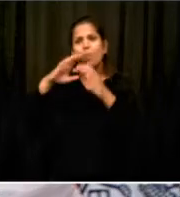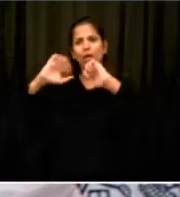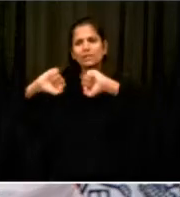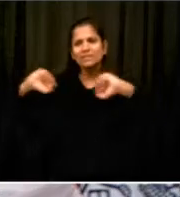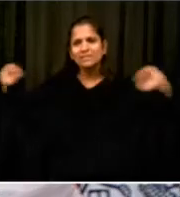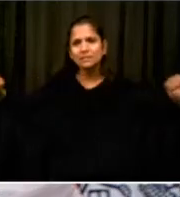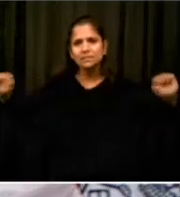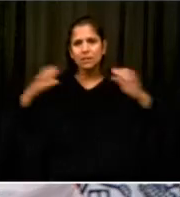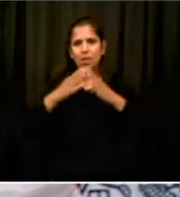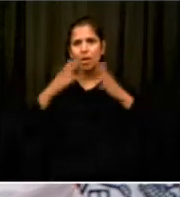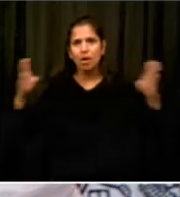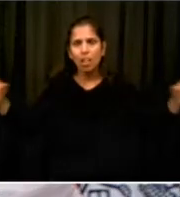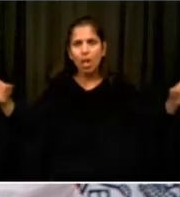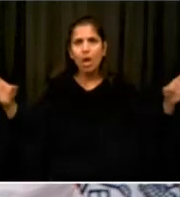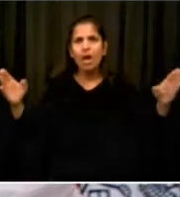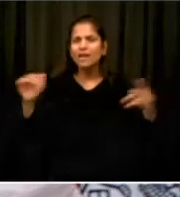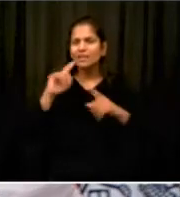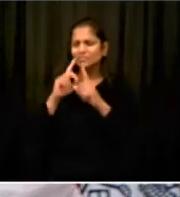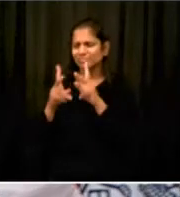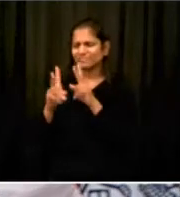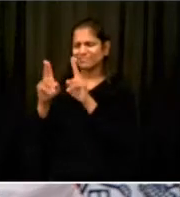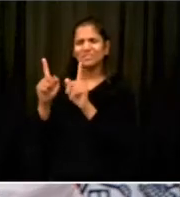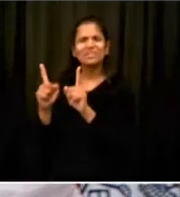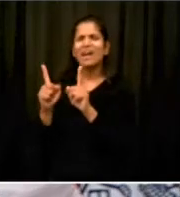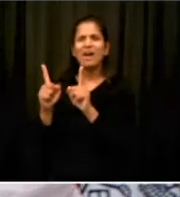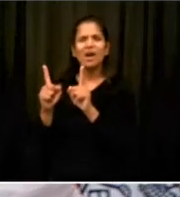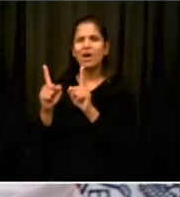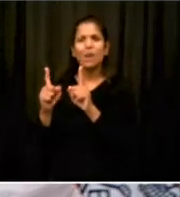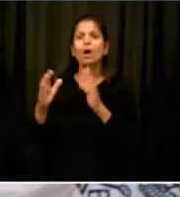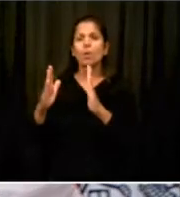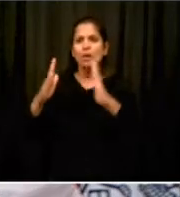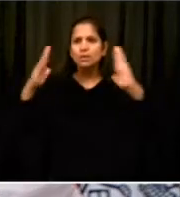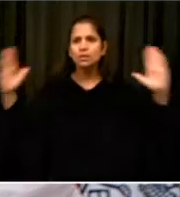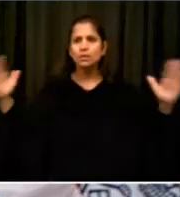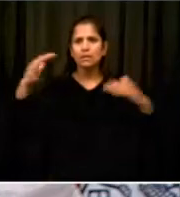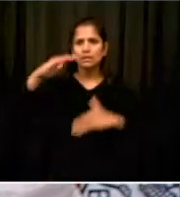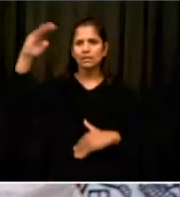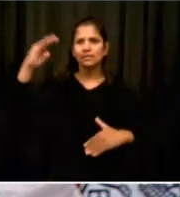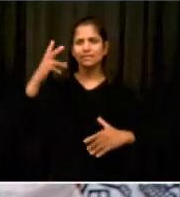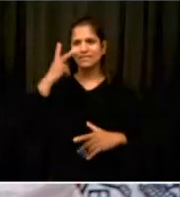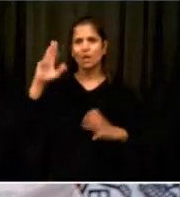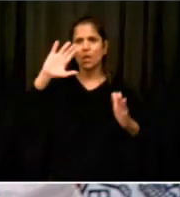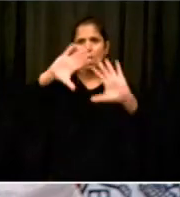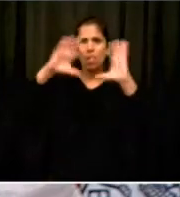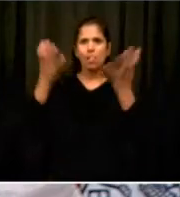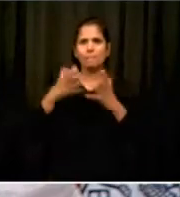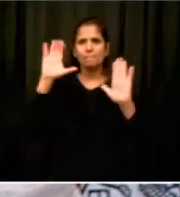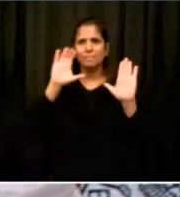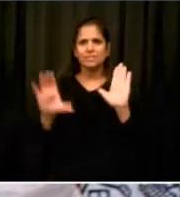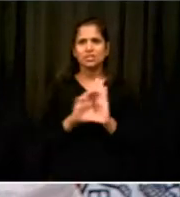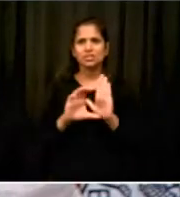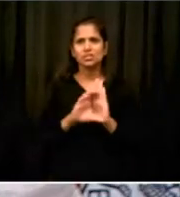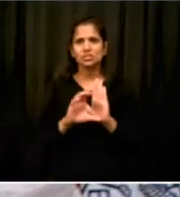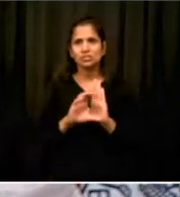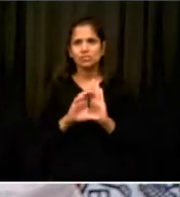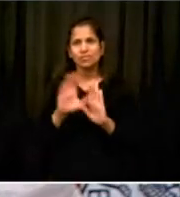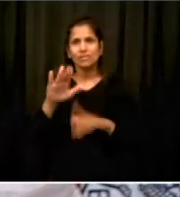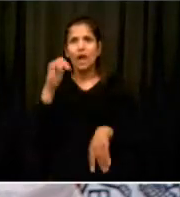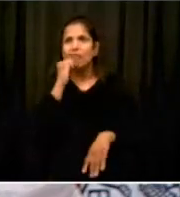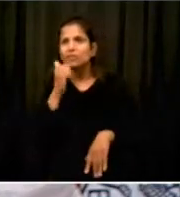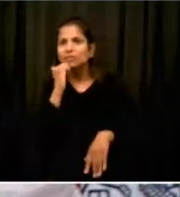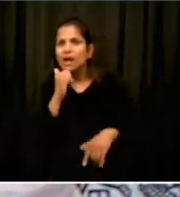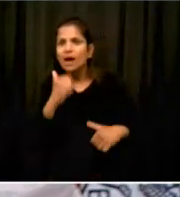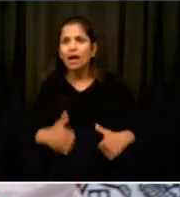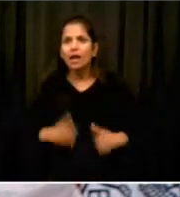been the lives of millions and millions of people out in neighborhoods and their reality with police. That unquestionably has changed. It's